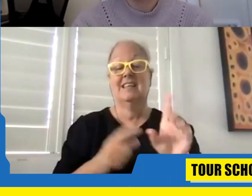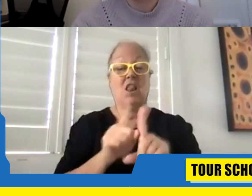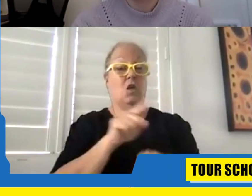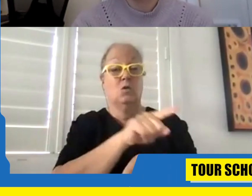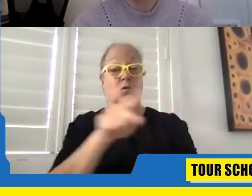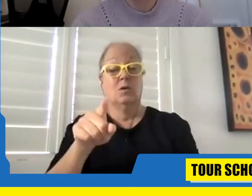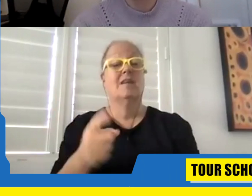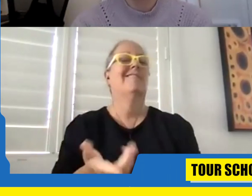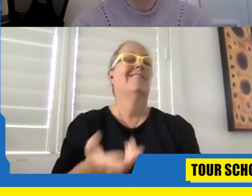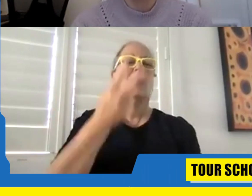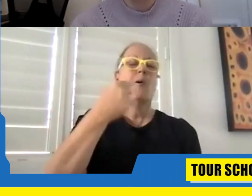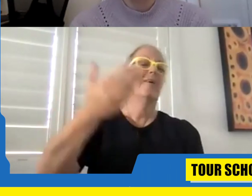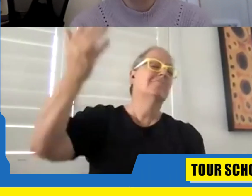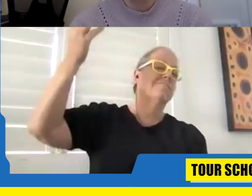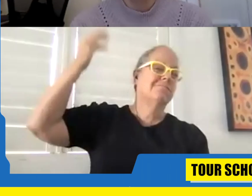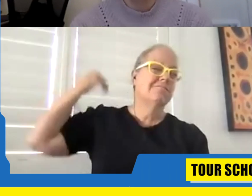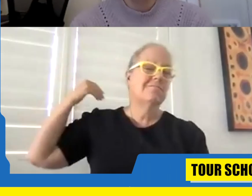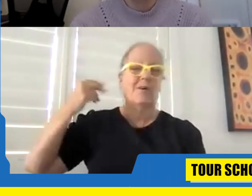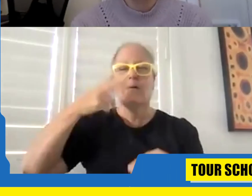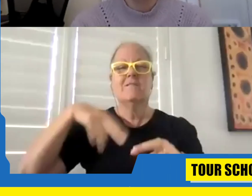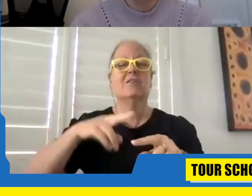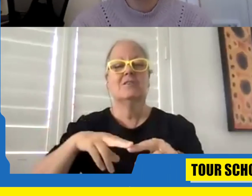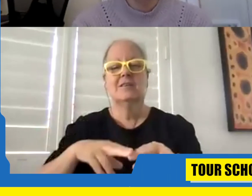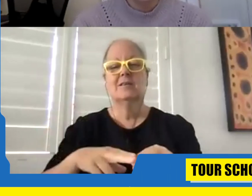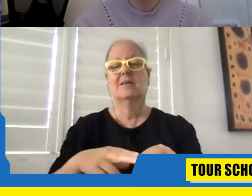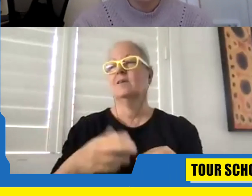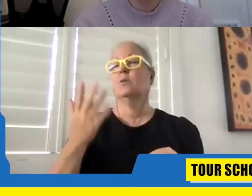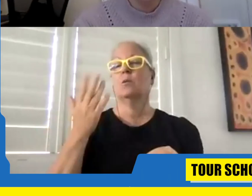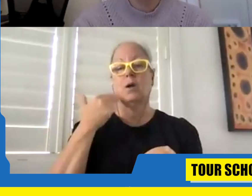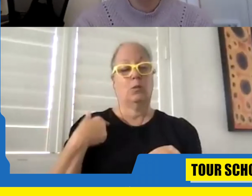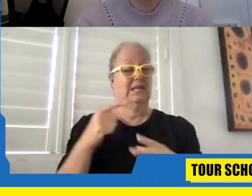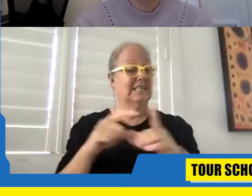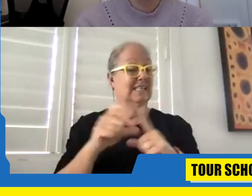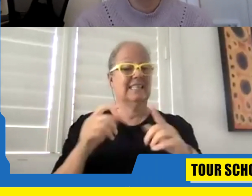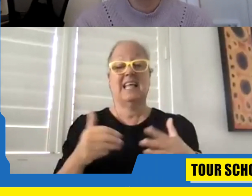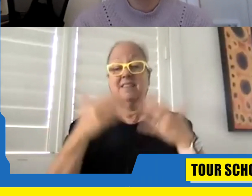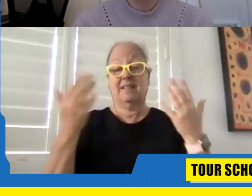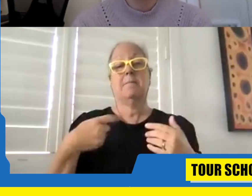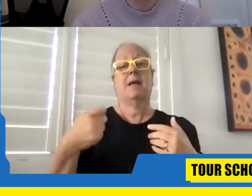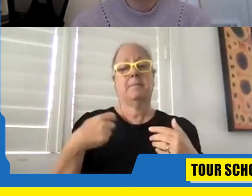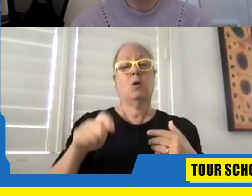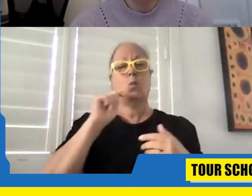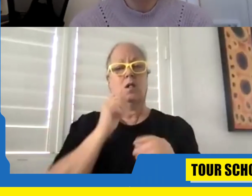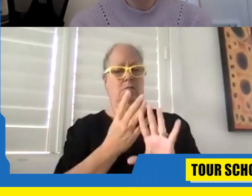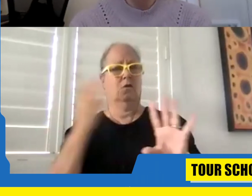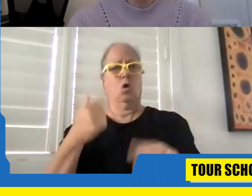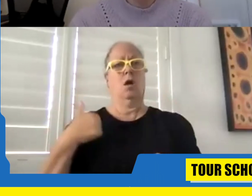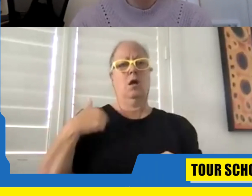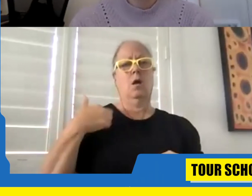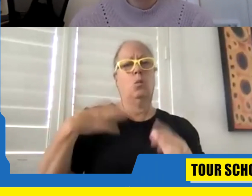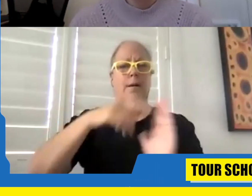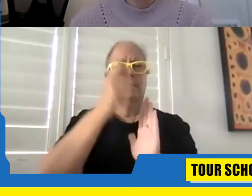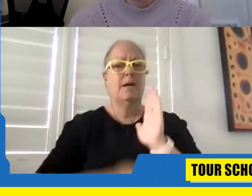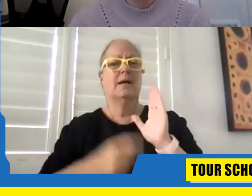to the days when we had 80 members, and every time we did anything, they'd be the first ones lining up for ticket sales,